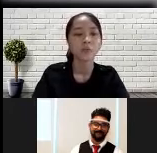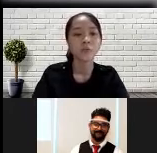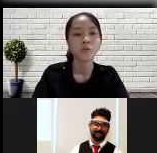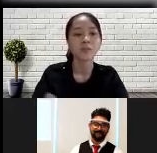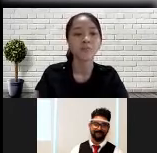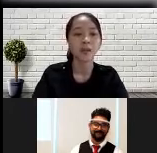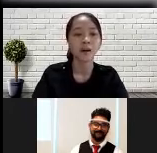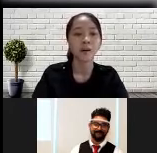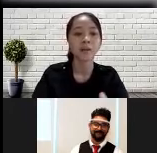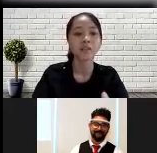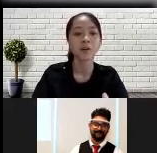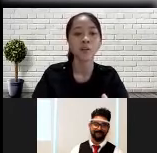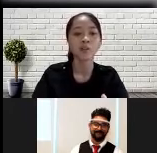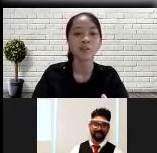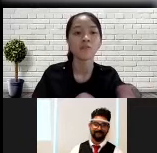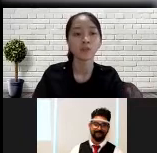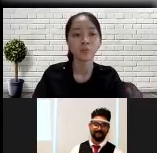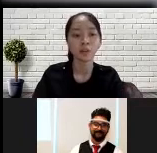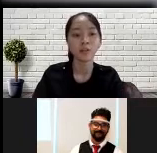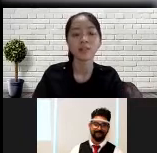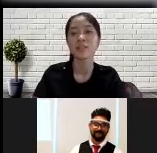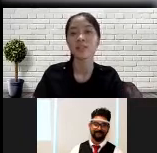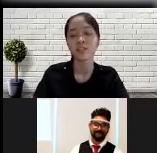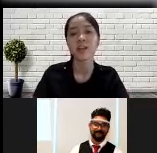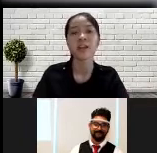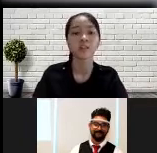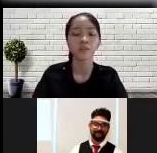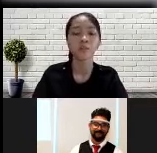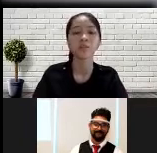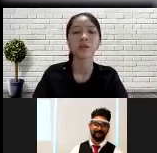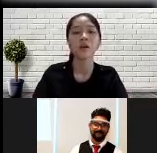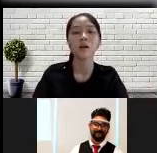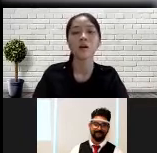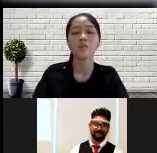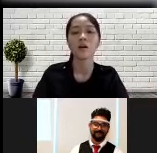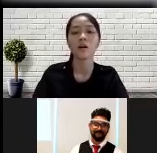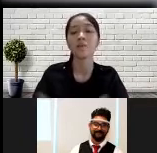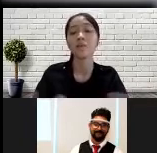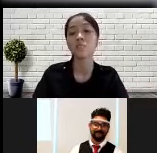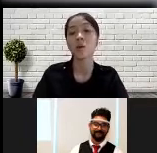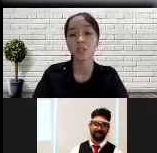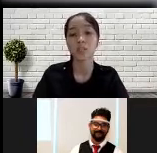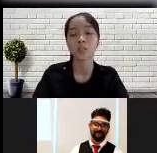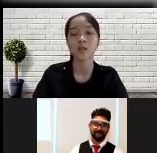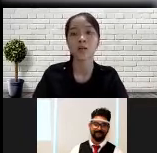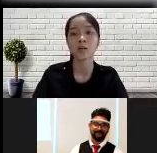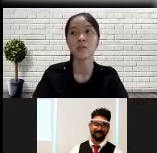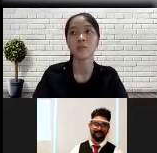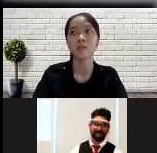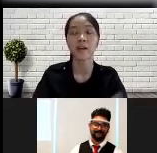And also it's based on the visual appearance and tasting and experience of the person who audits